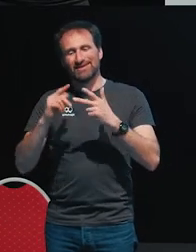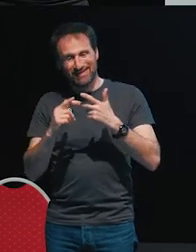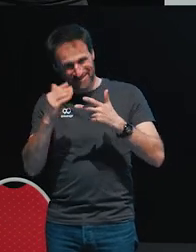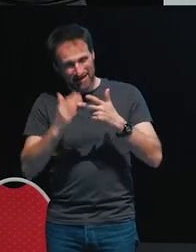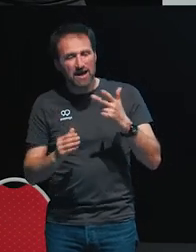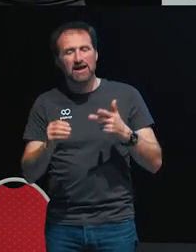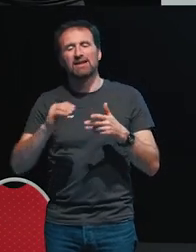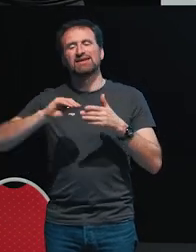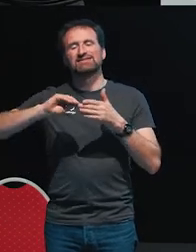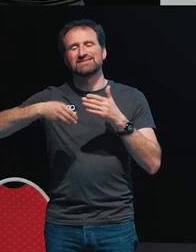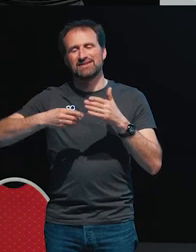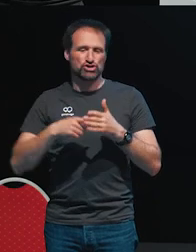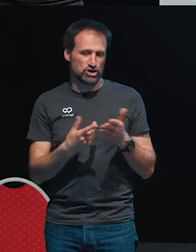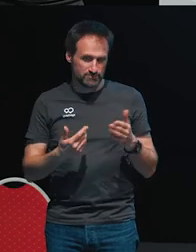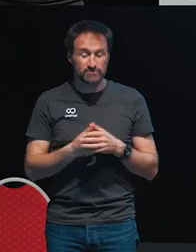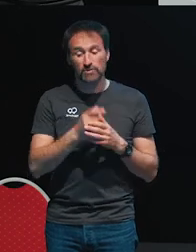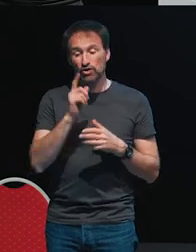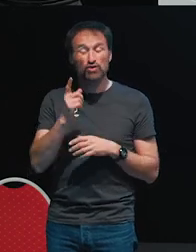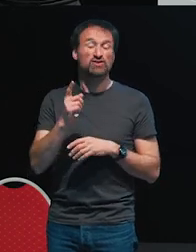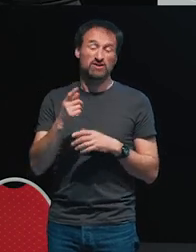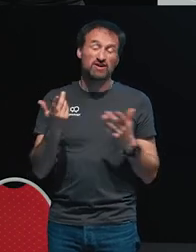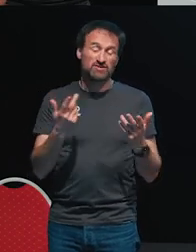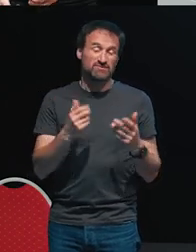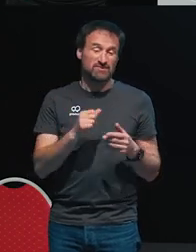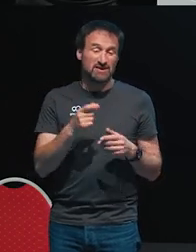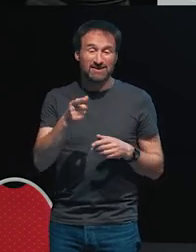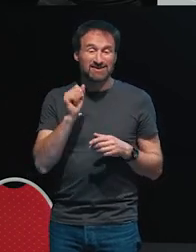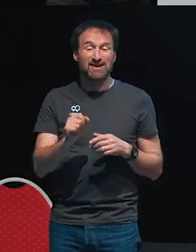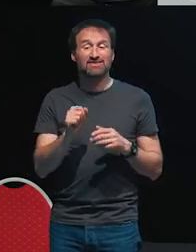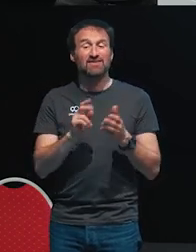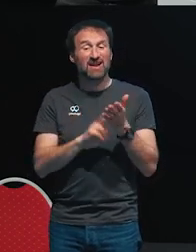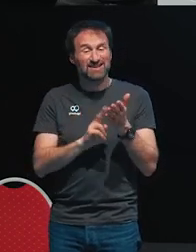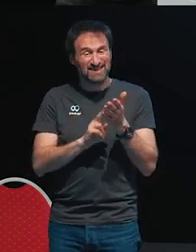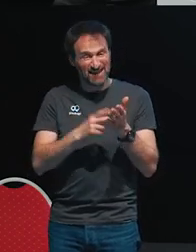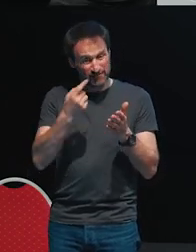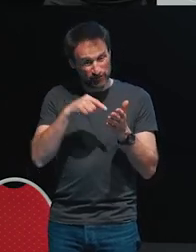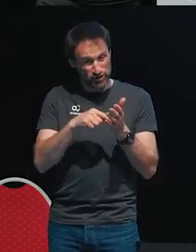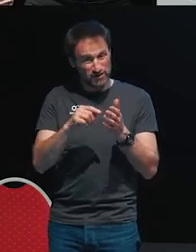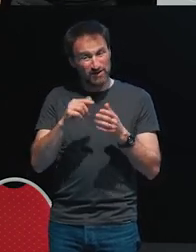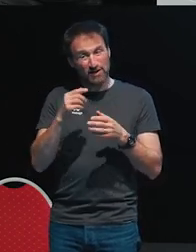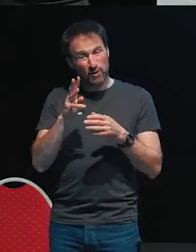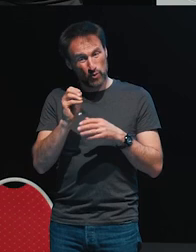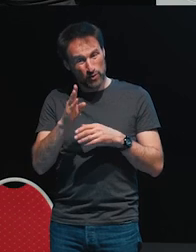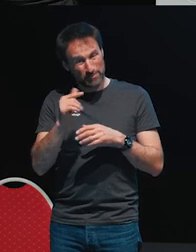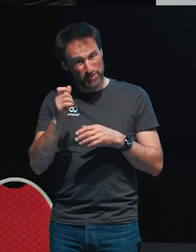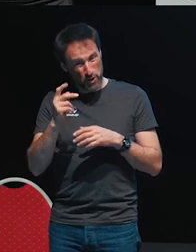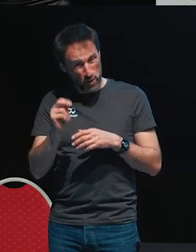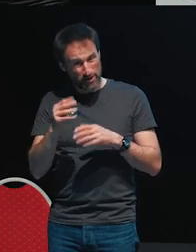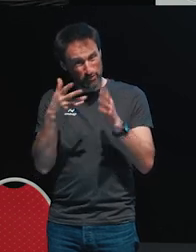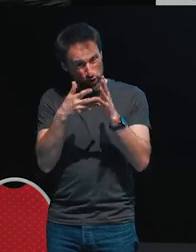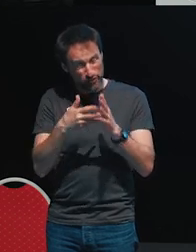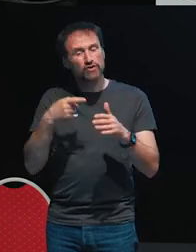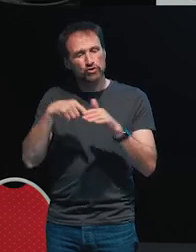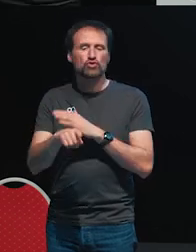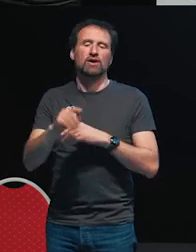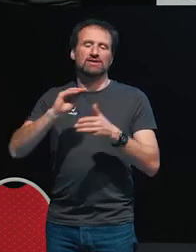important is that you can always prove the validity of a JSON Web Token through the signature. So what do you take? You take the base64 of your